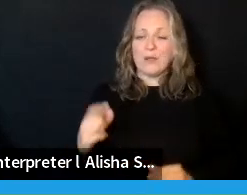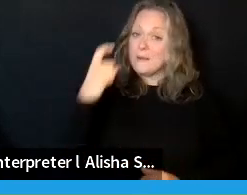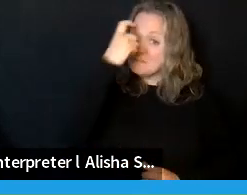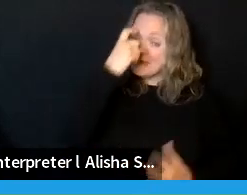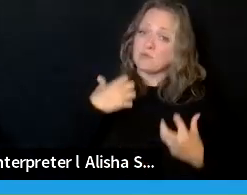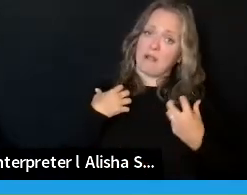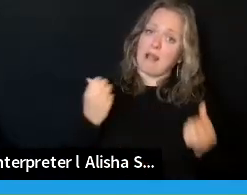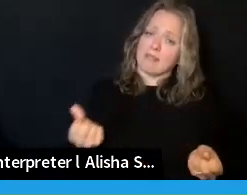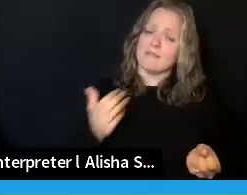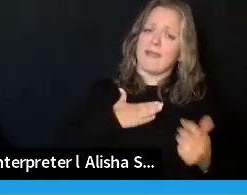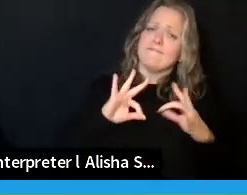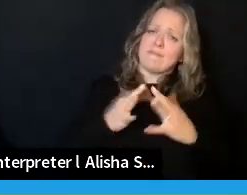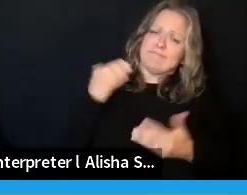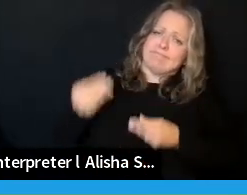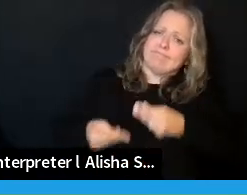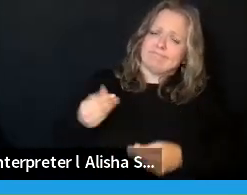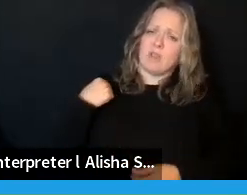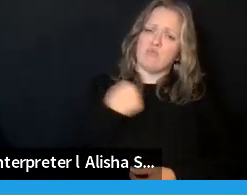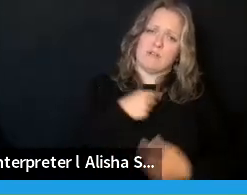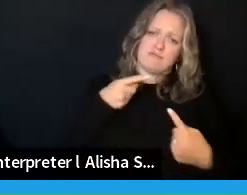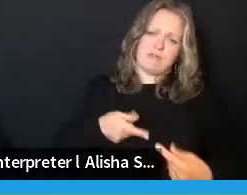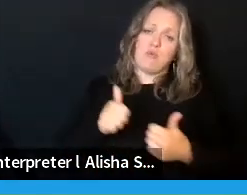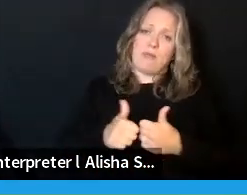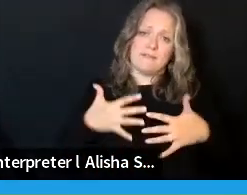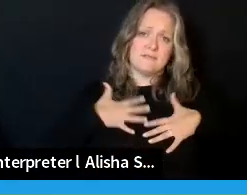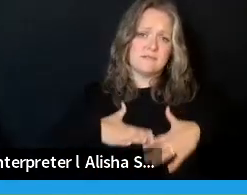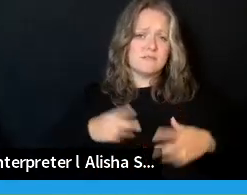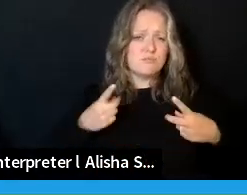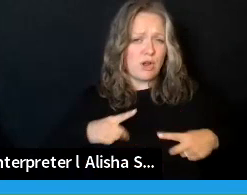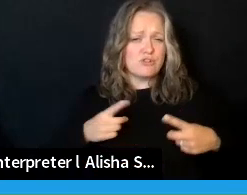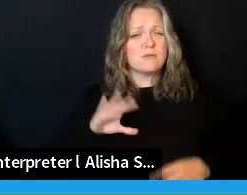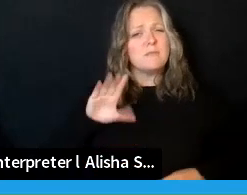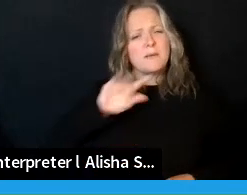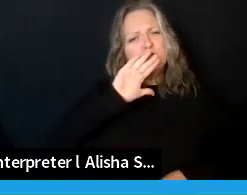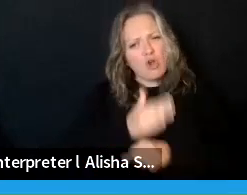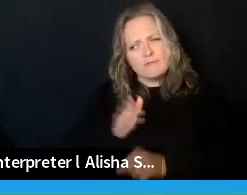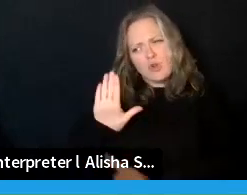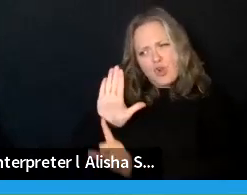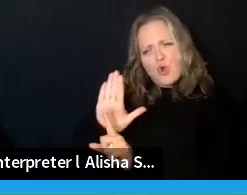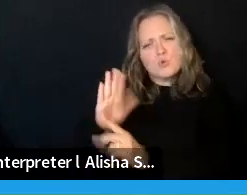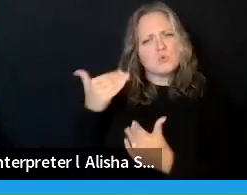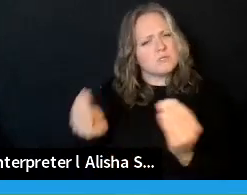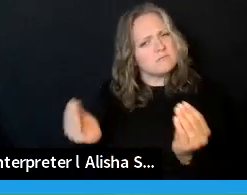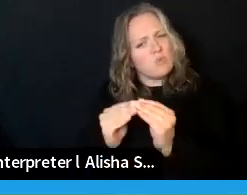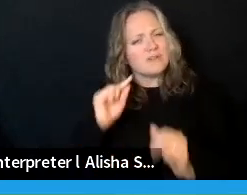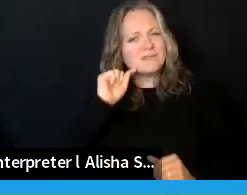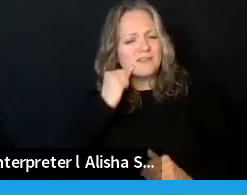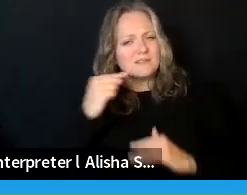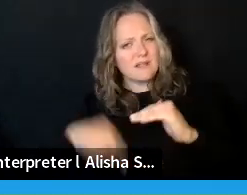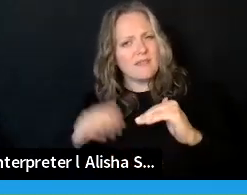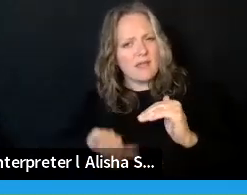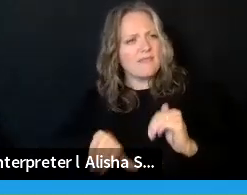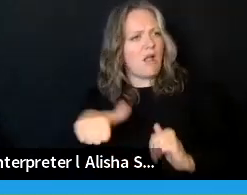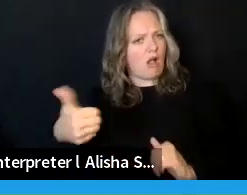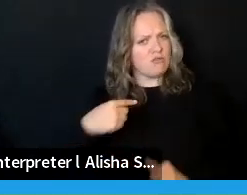in my family. We do struggle with depression, but hers is more intense than the rest of us. She also